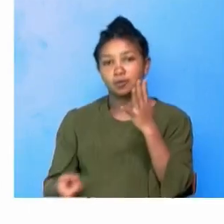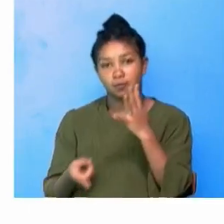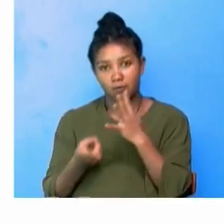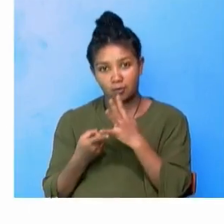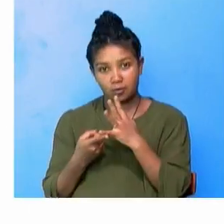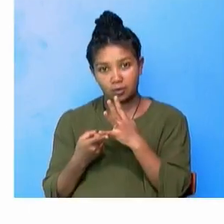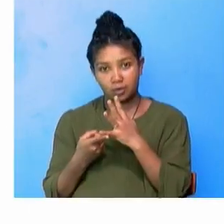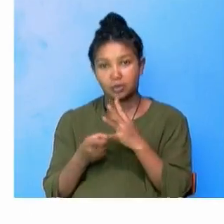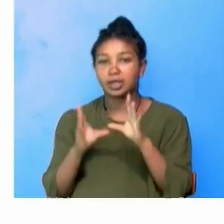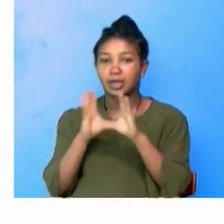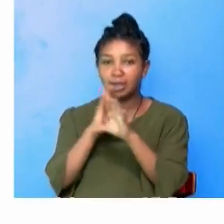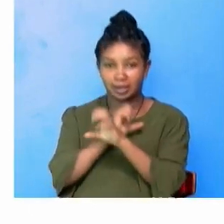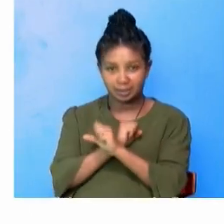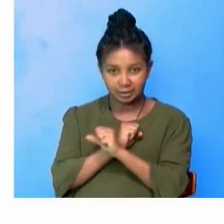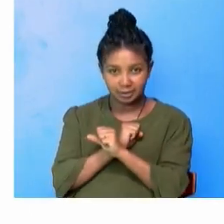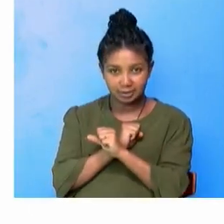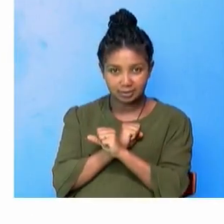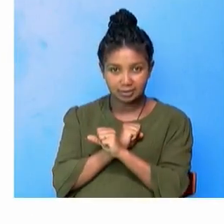End.